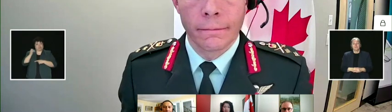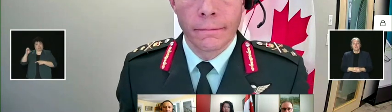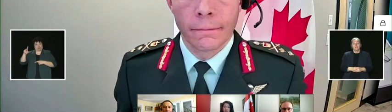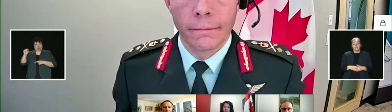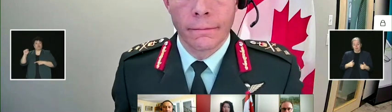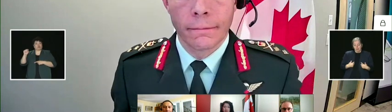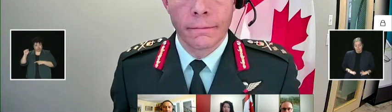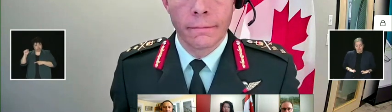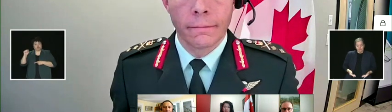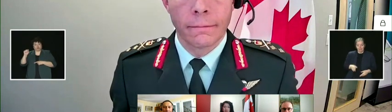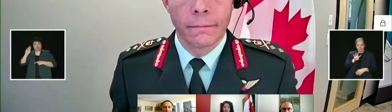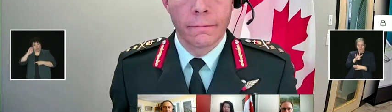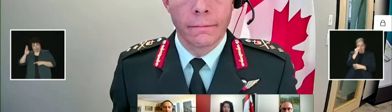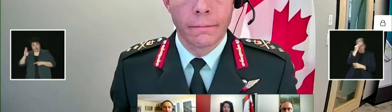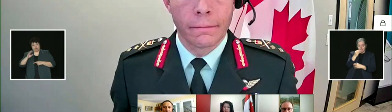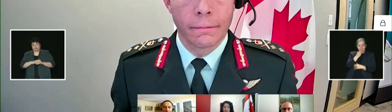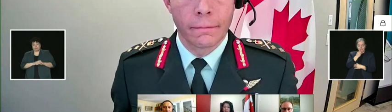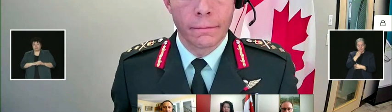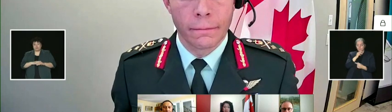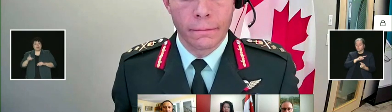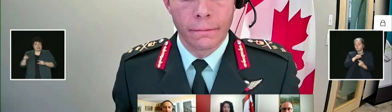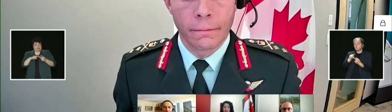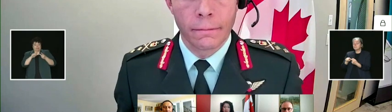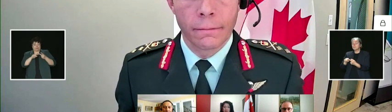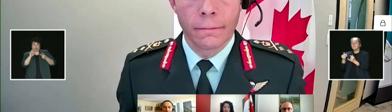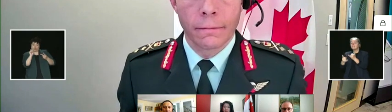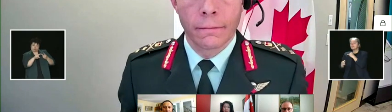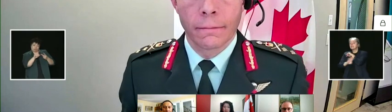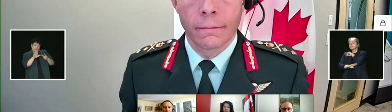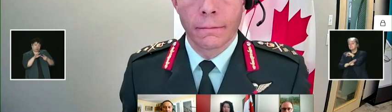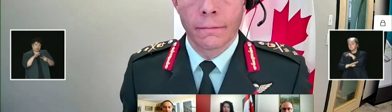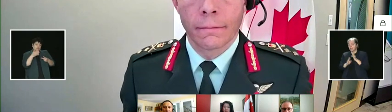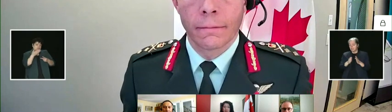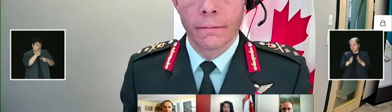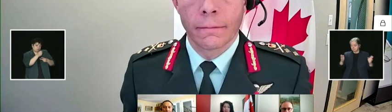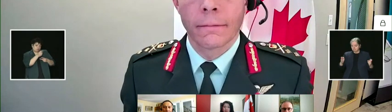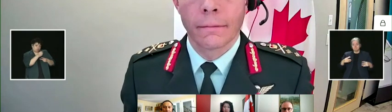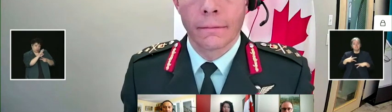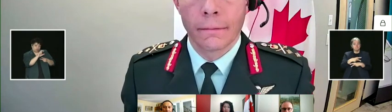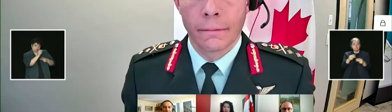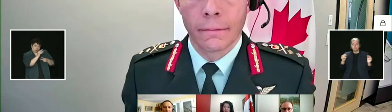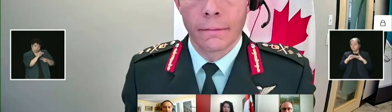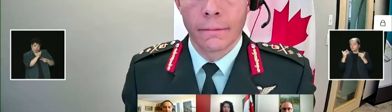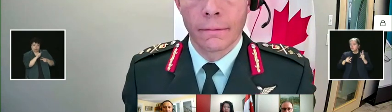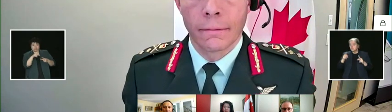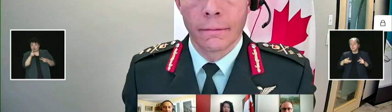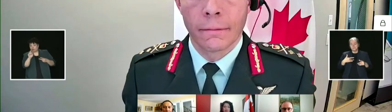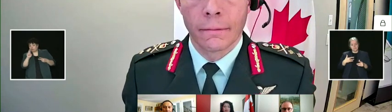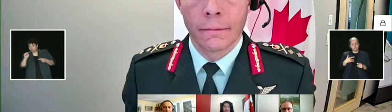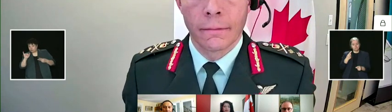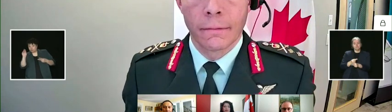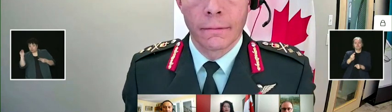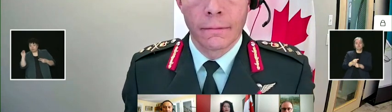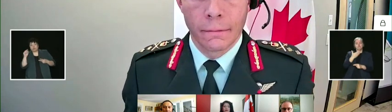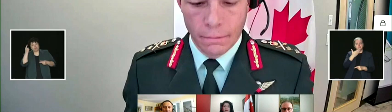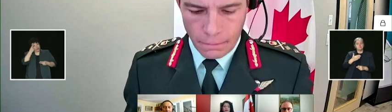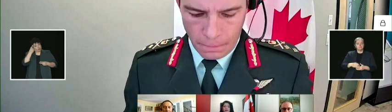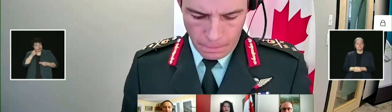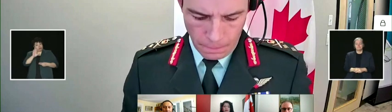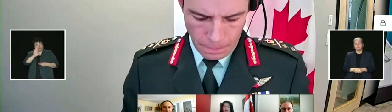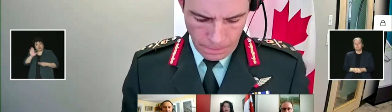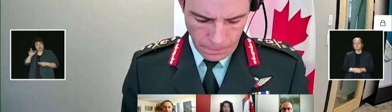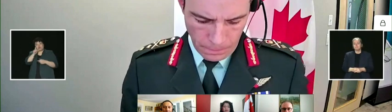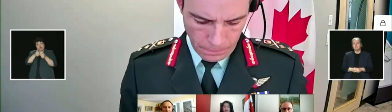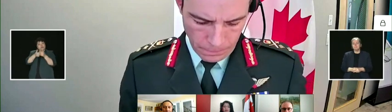So then, just as my follow-up, this is more for potentially Dr. Sharma and Dr. Njoo. Do public health officials worry that